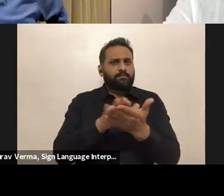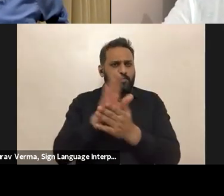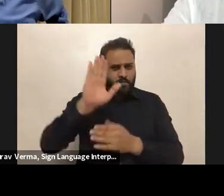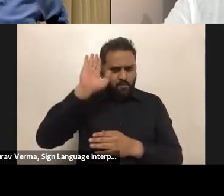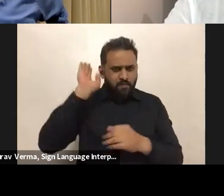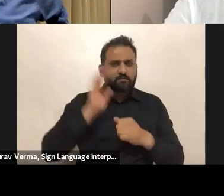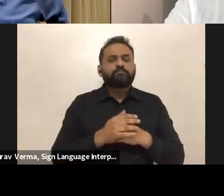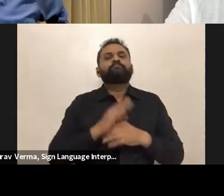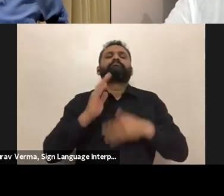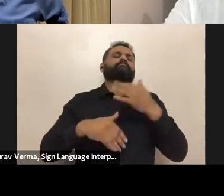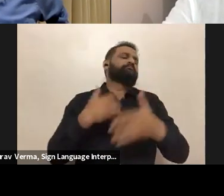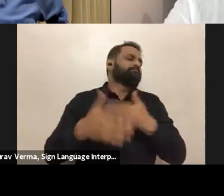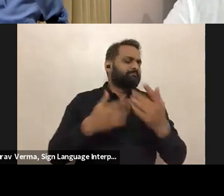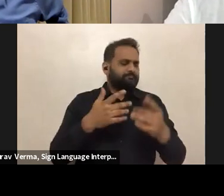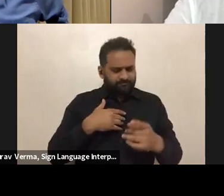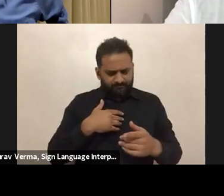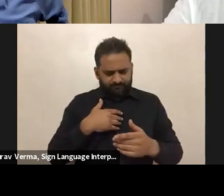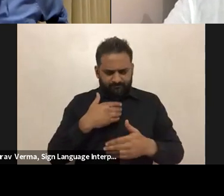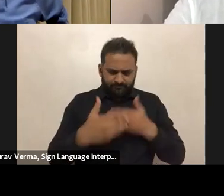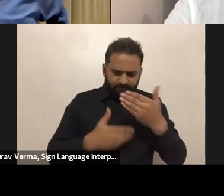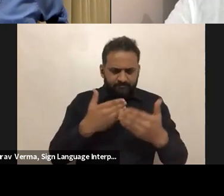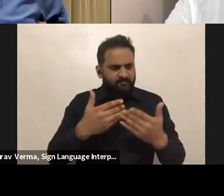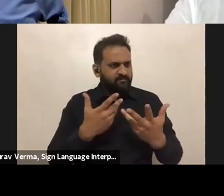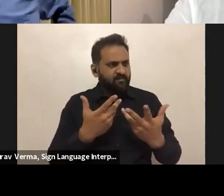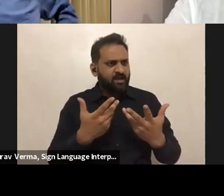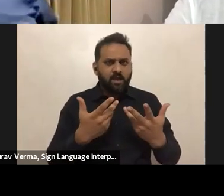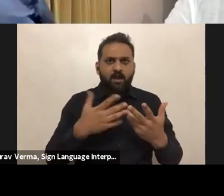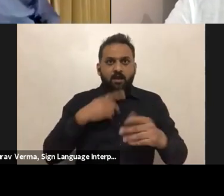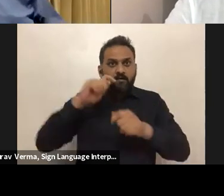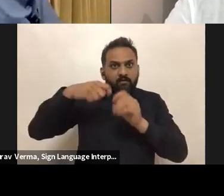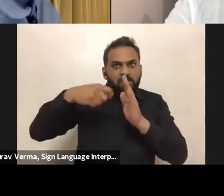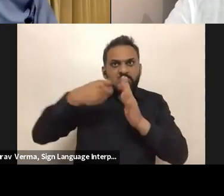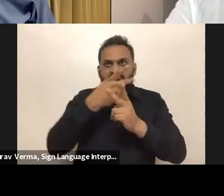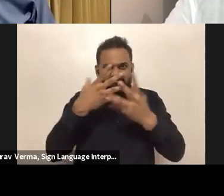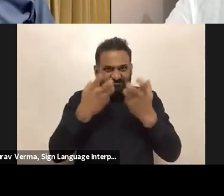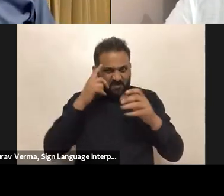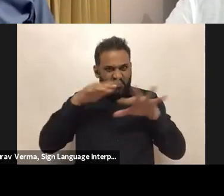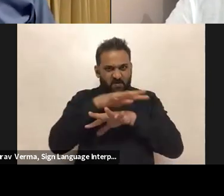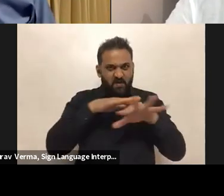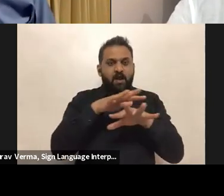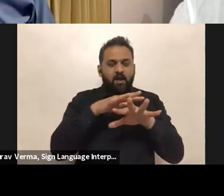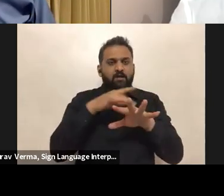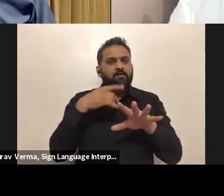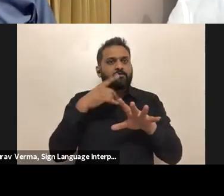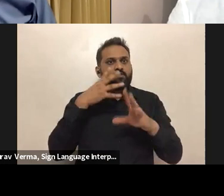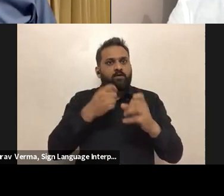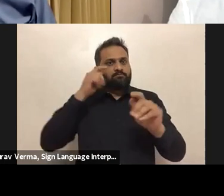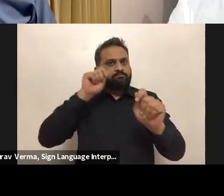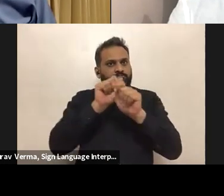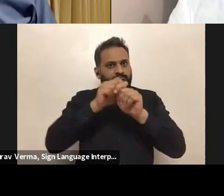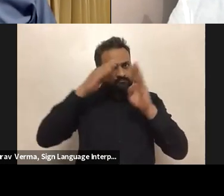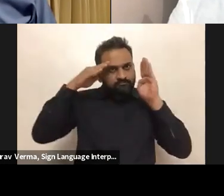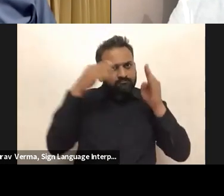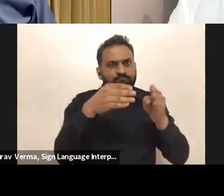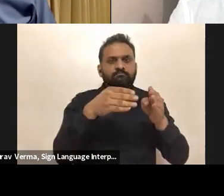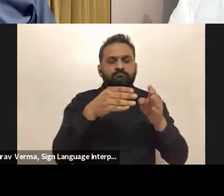to become a storyteller, when I decided to become a filmmaker, my priority was then to be able to